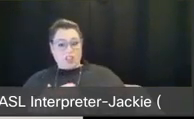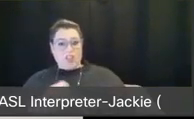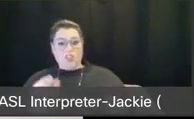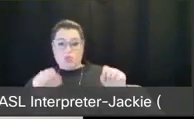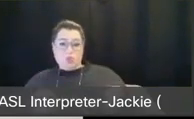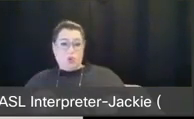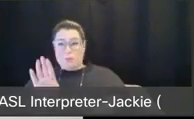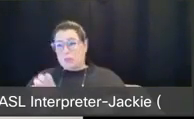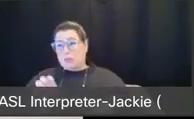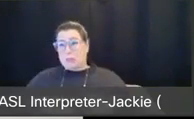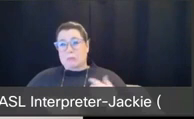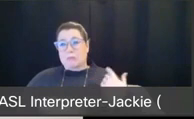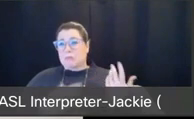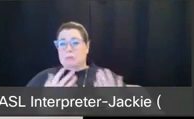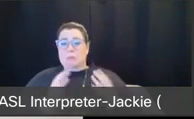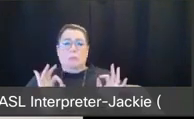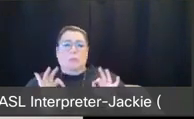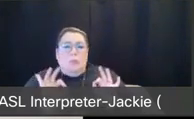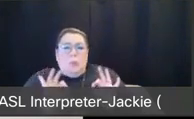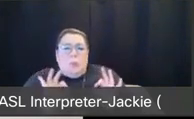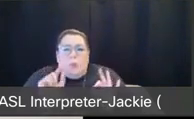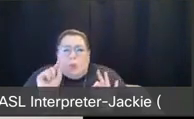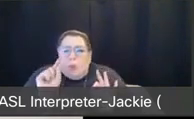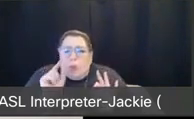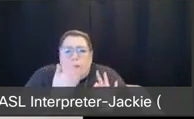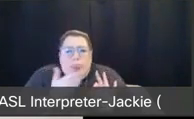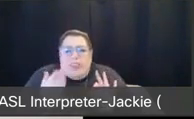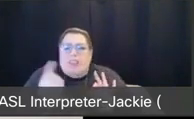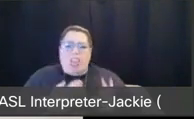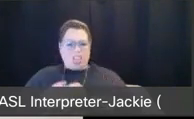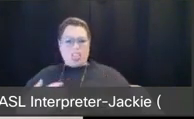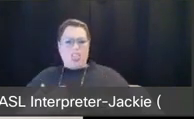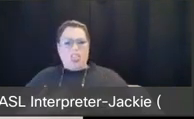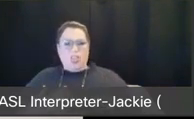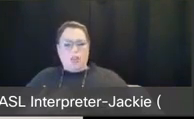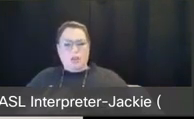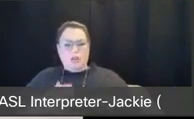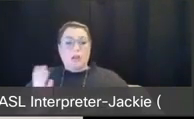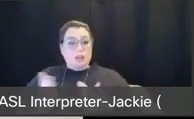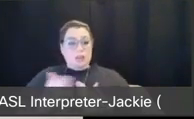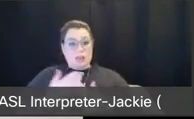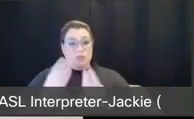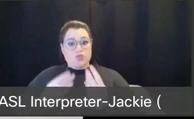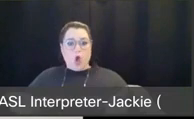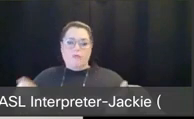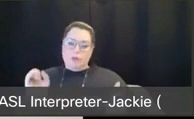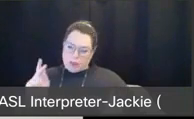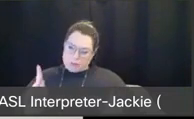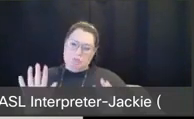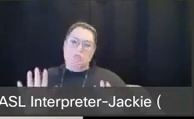something very minor, and it may have been easily resolved, which shows that if there's a problem, this company